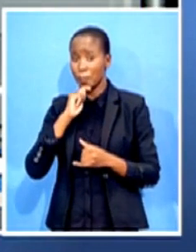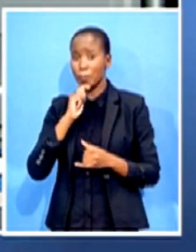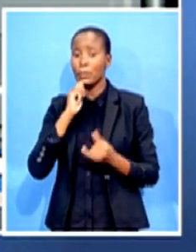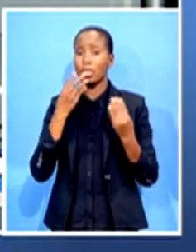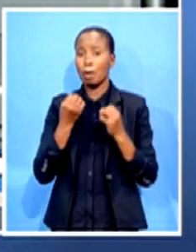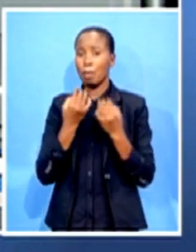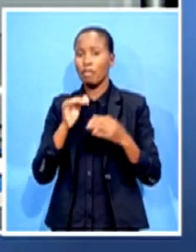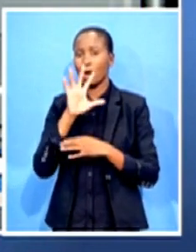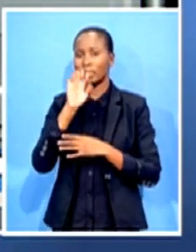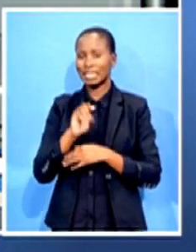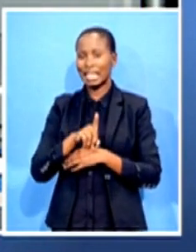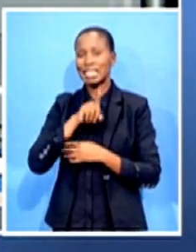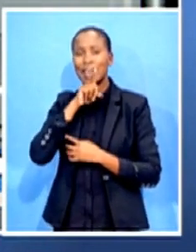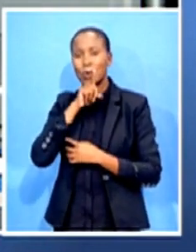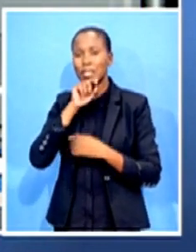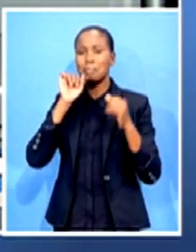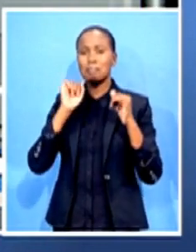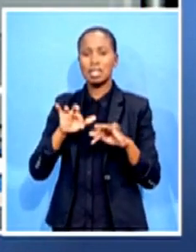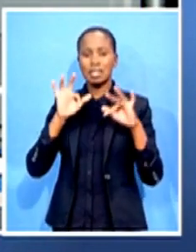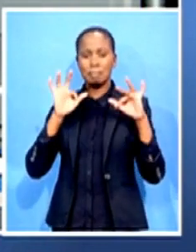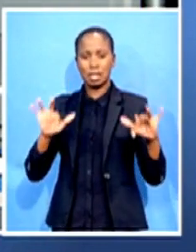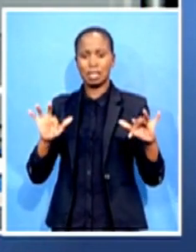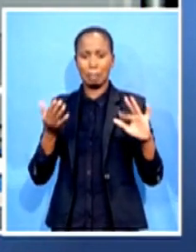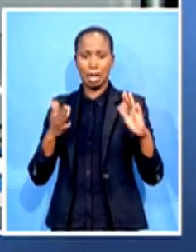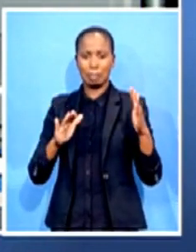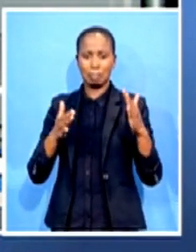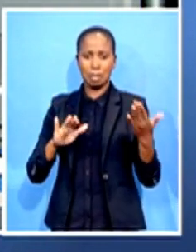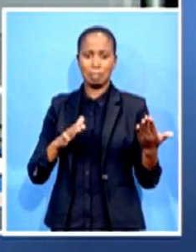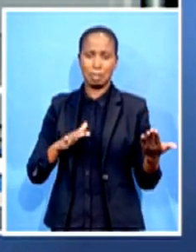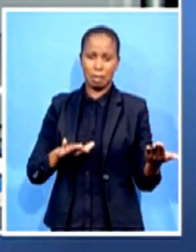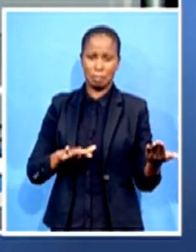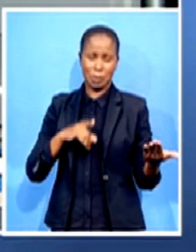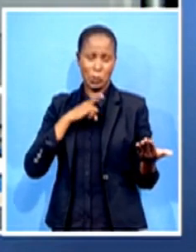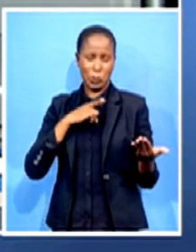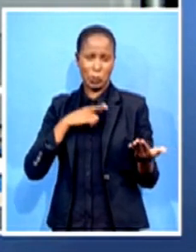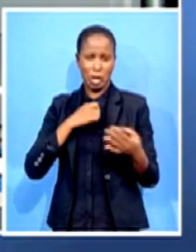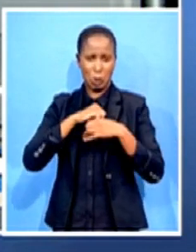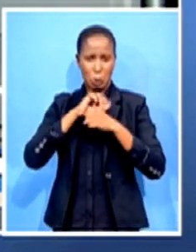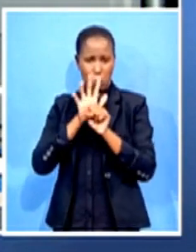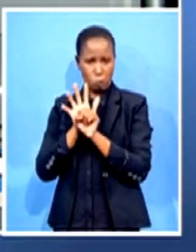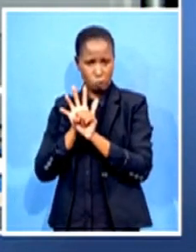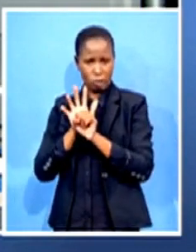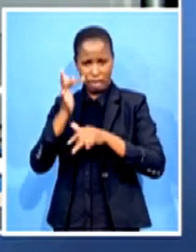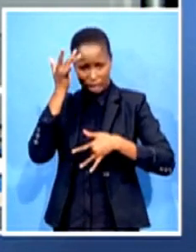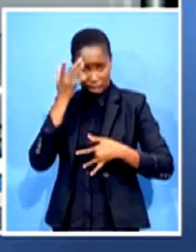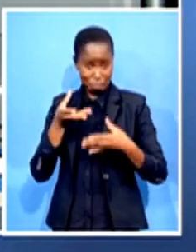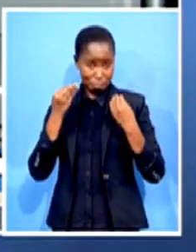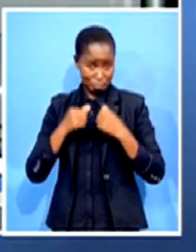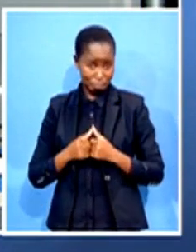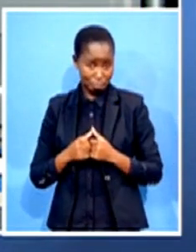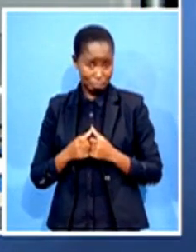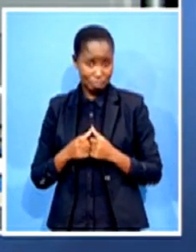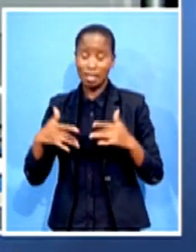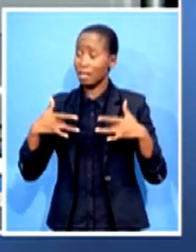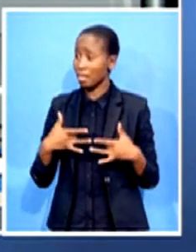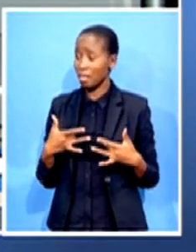people have lost their lives due to COVID-19 related illness. Lives and livelihoods have been affected. Talk to us